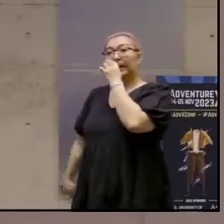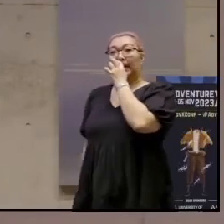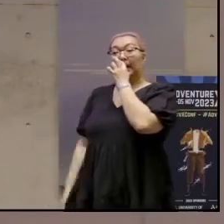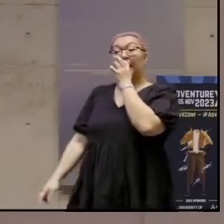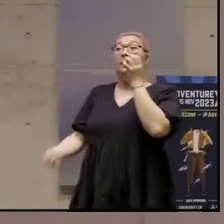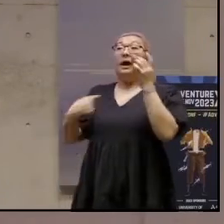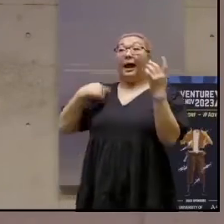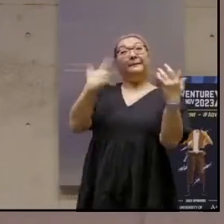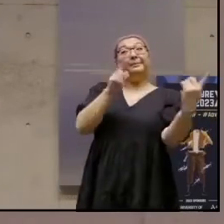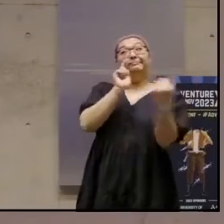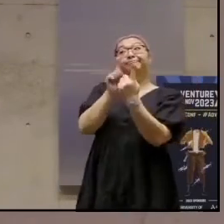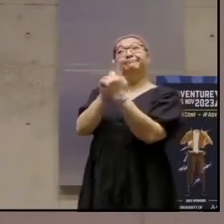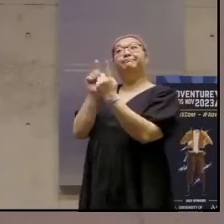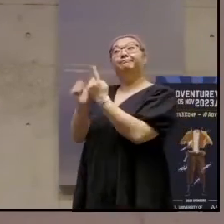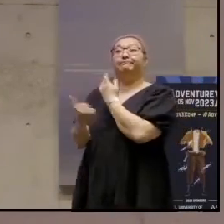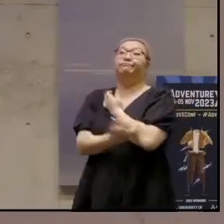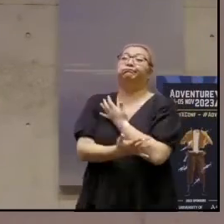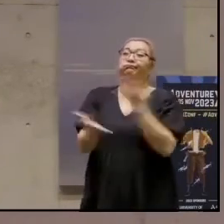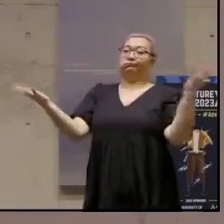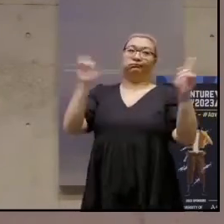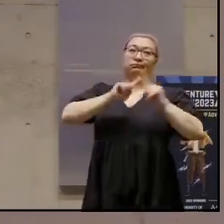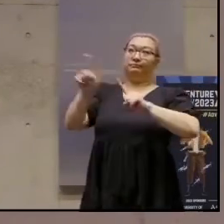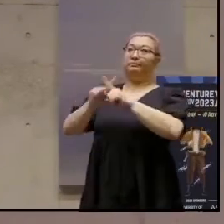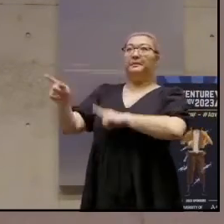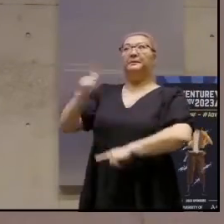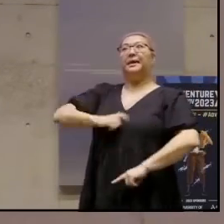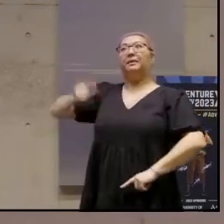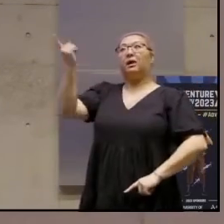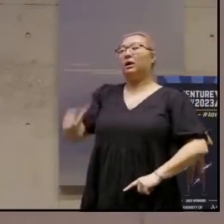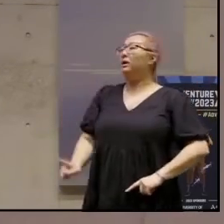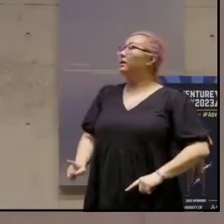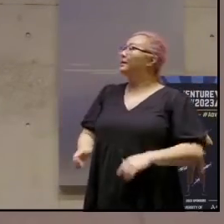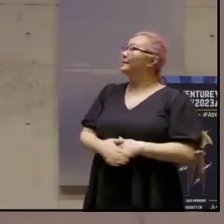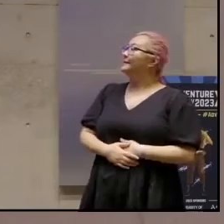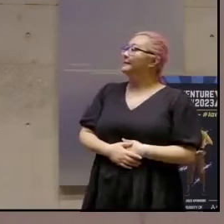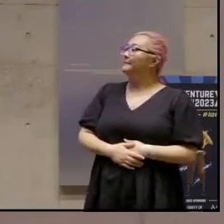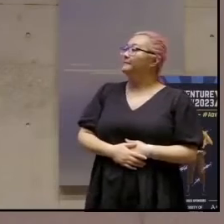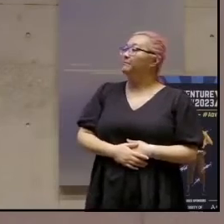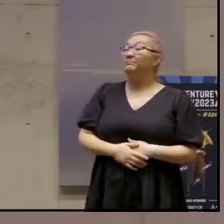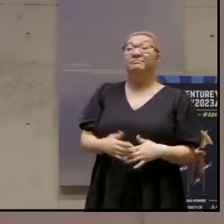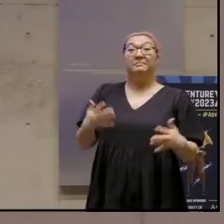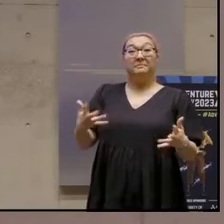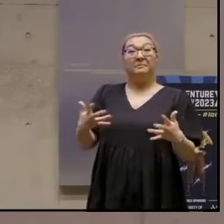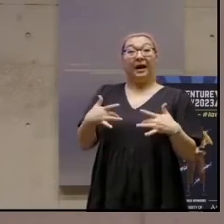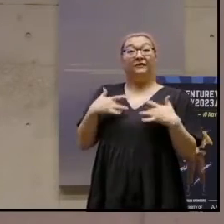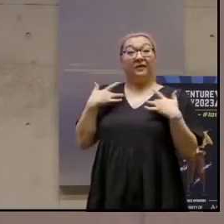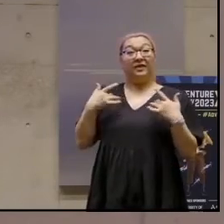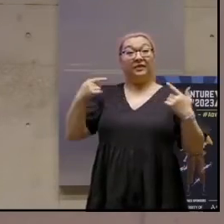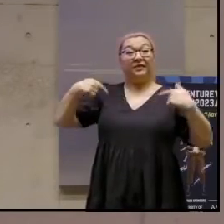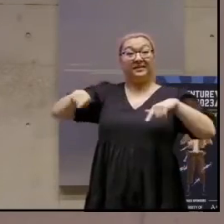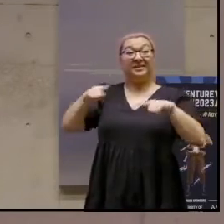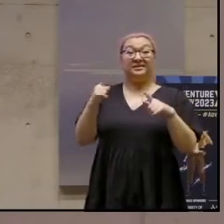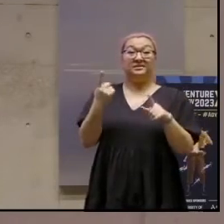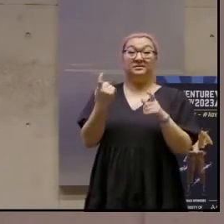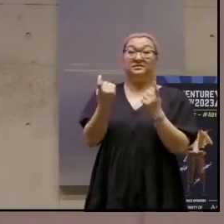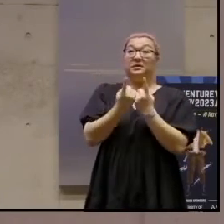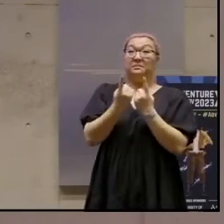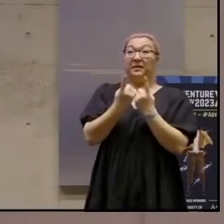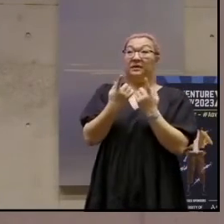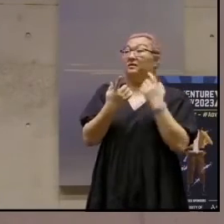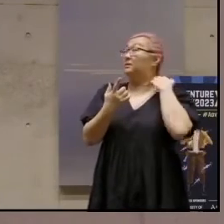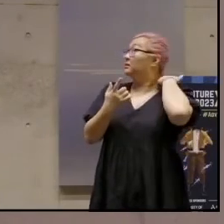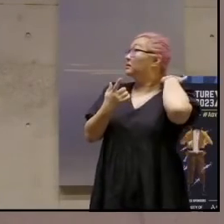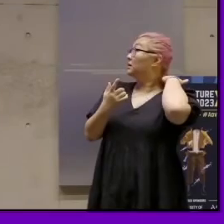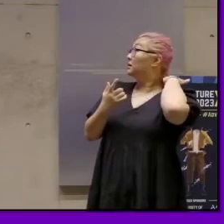buckets. I'm very now comfortable to say that this is a movement that you can plug into, that we're all trying to start. So who else that's smart that you might